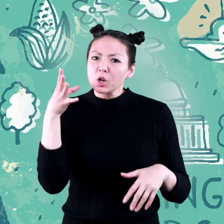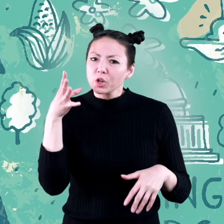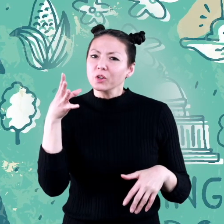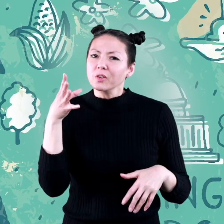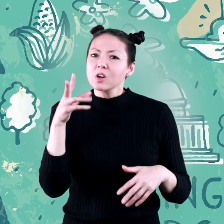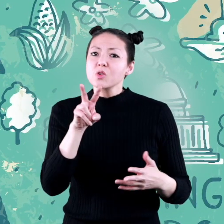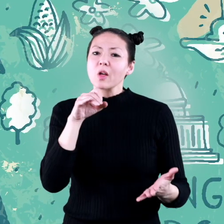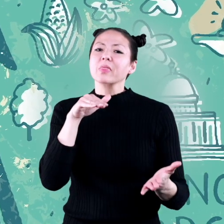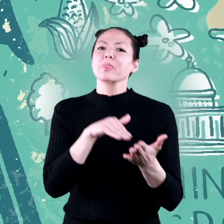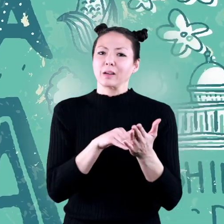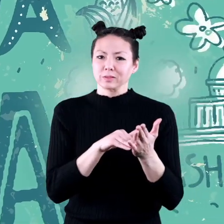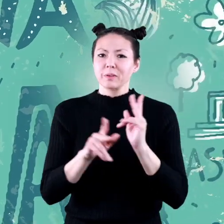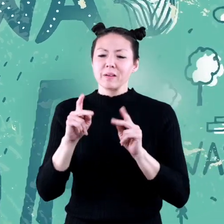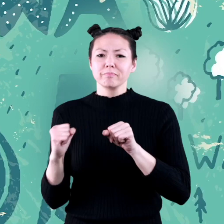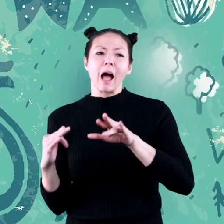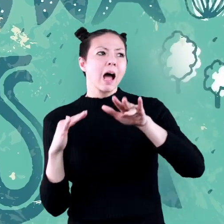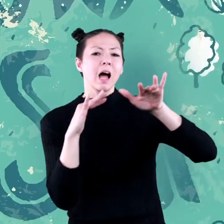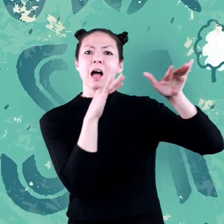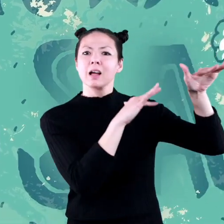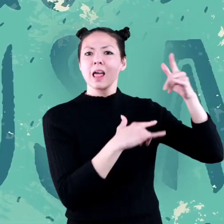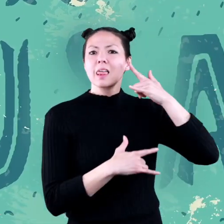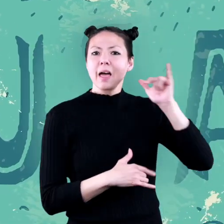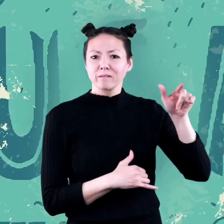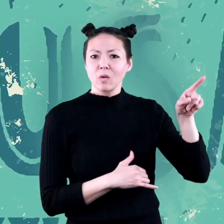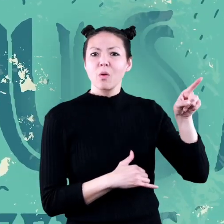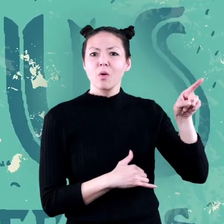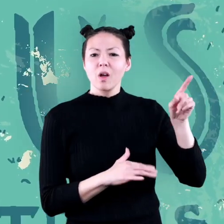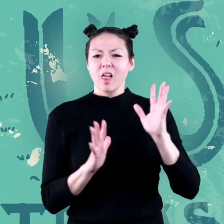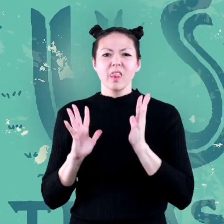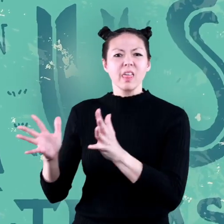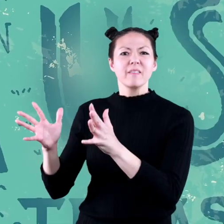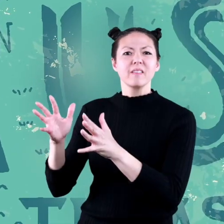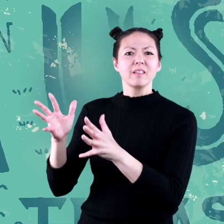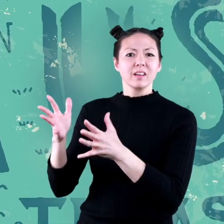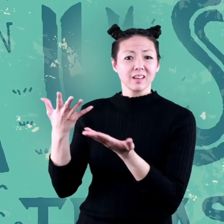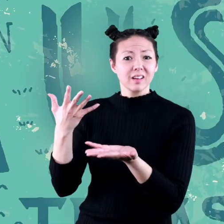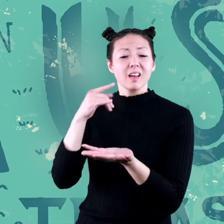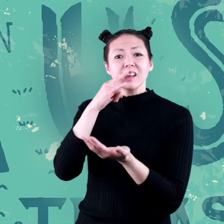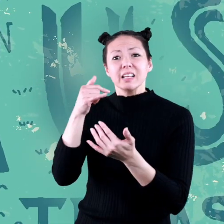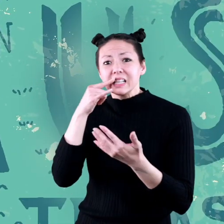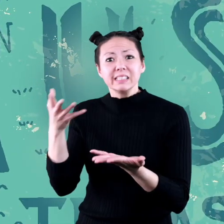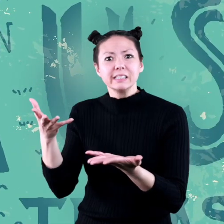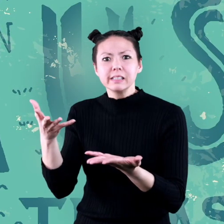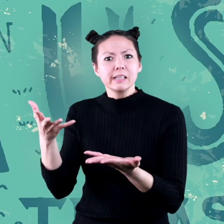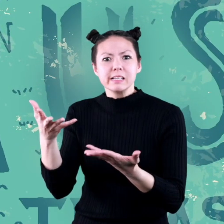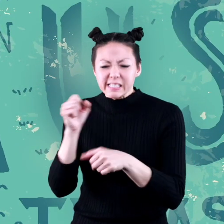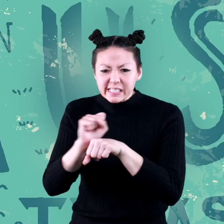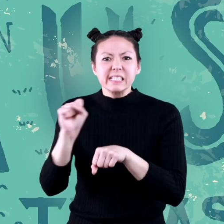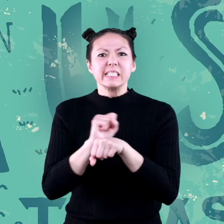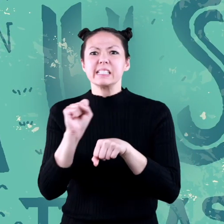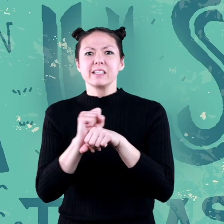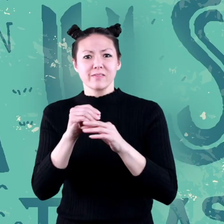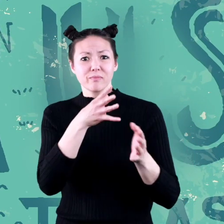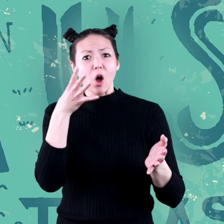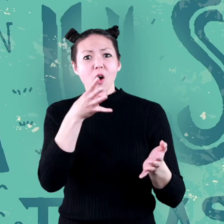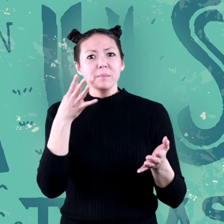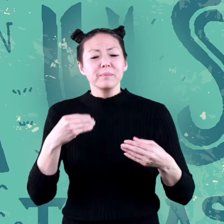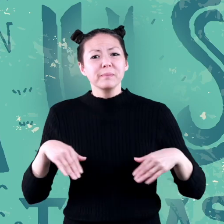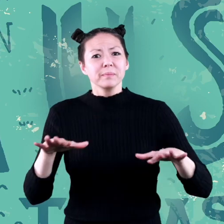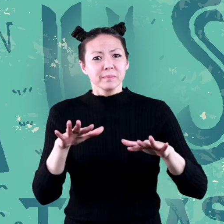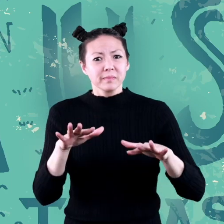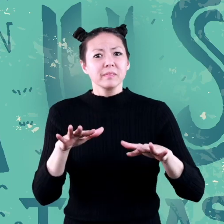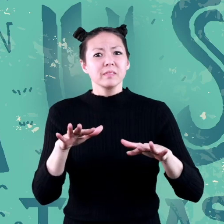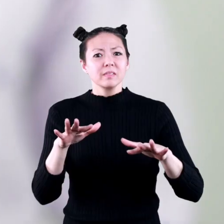lot of farmers. Up to 200,000 people moved to California, even leaving behind older kids to fend for themselves